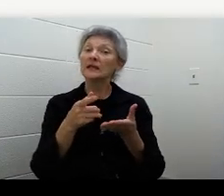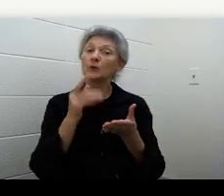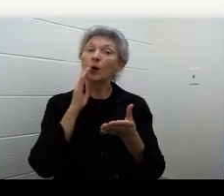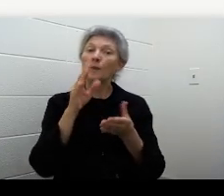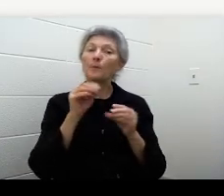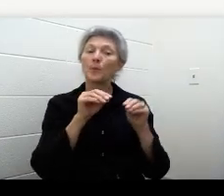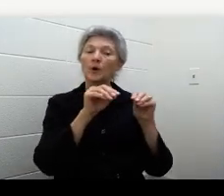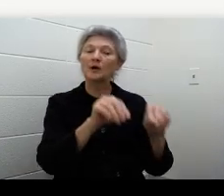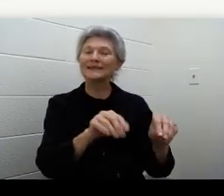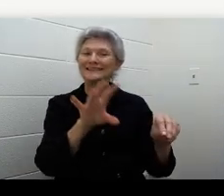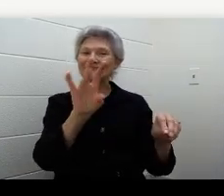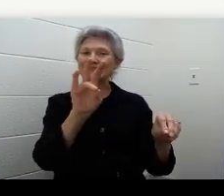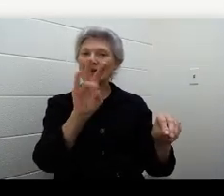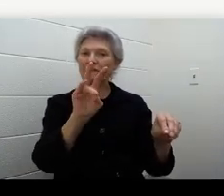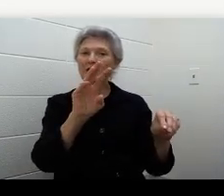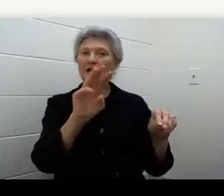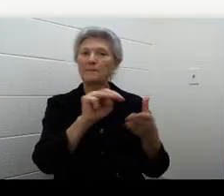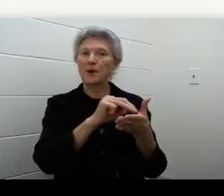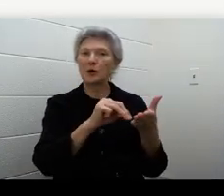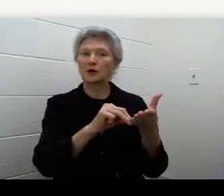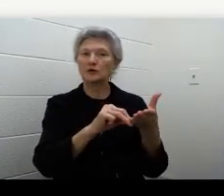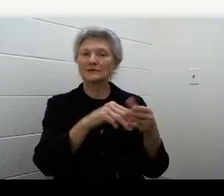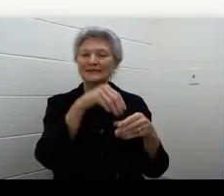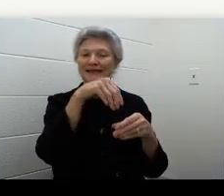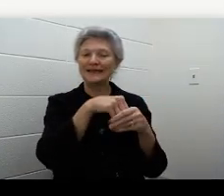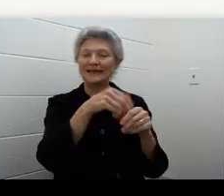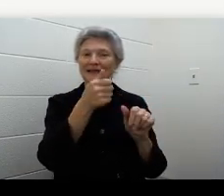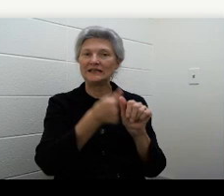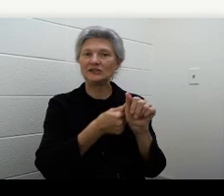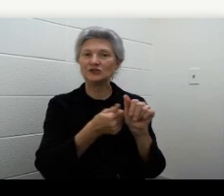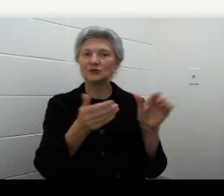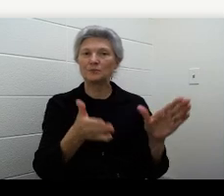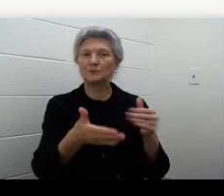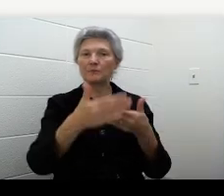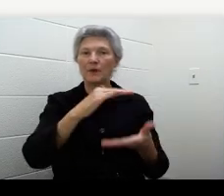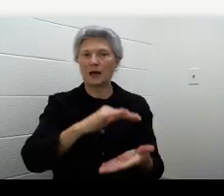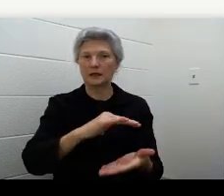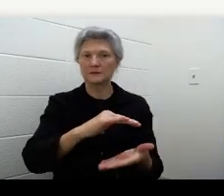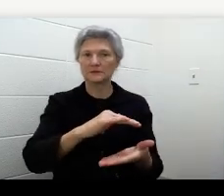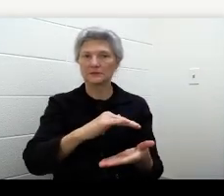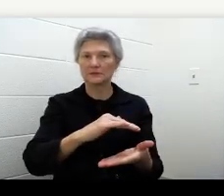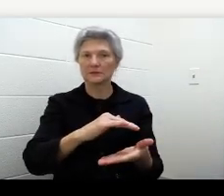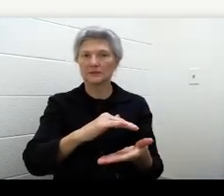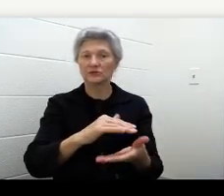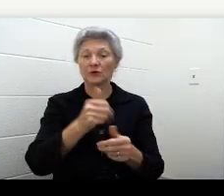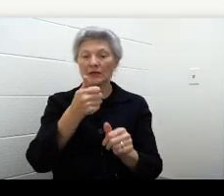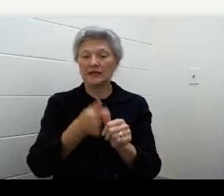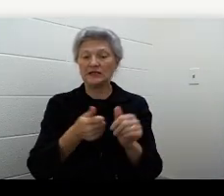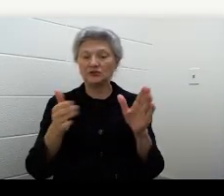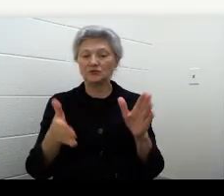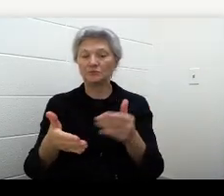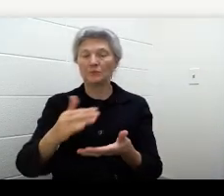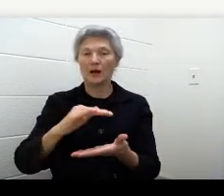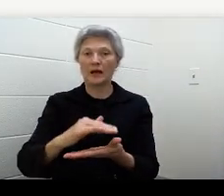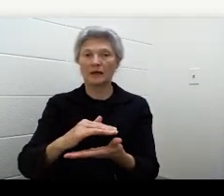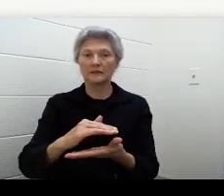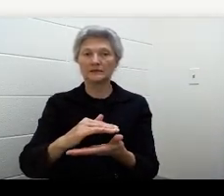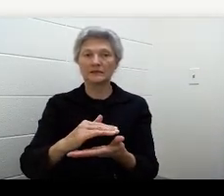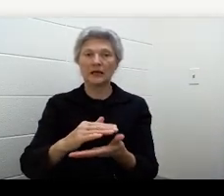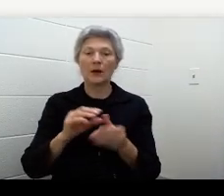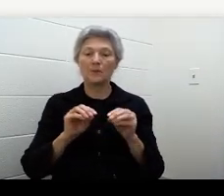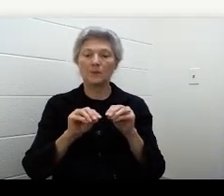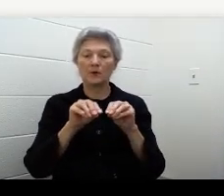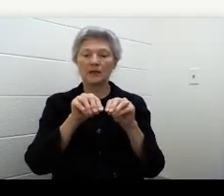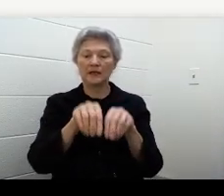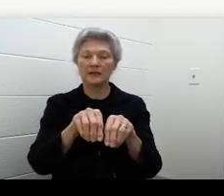put 7 markers in each supply box. So each supply box is getting 7 markers. How